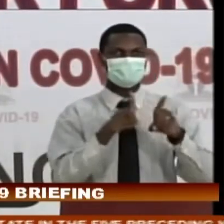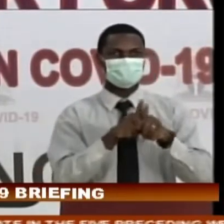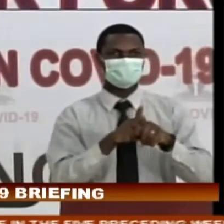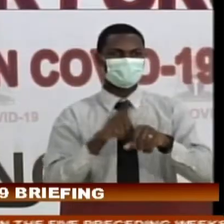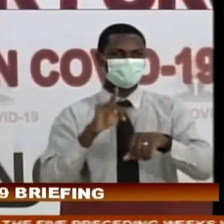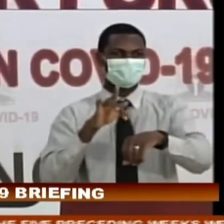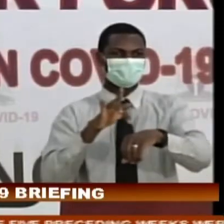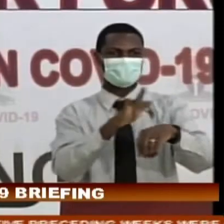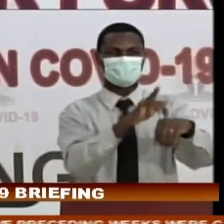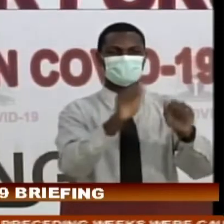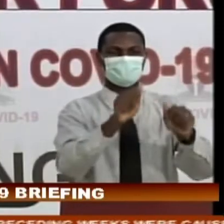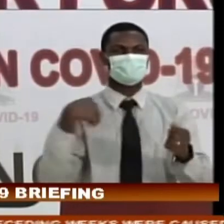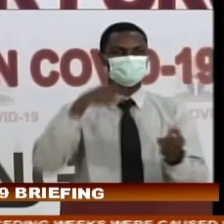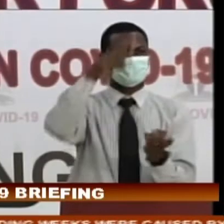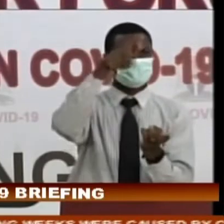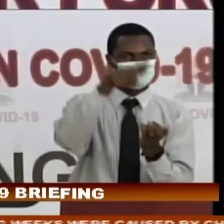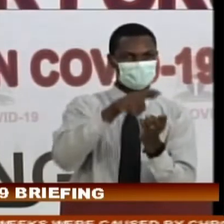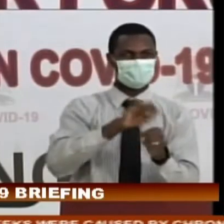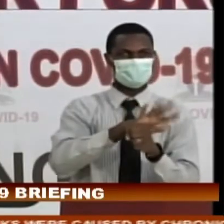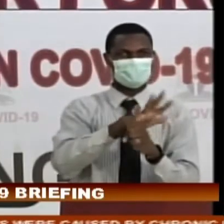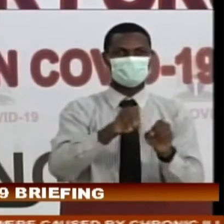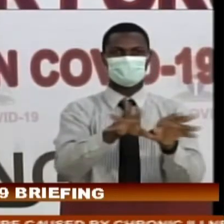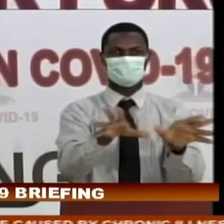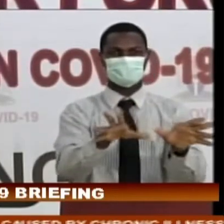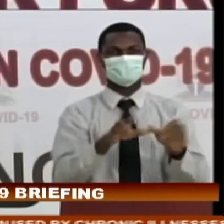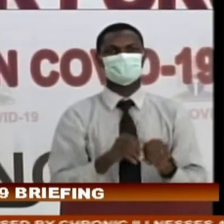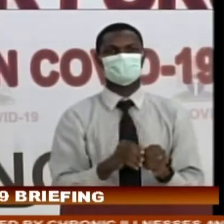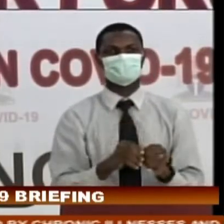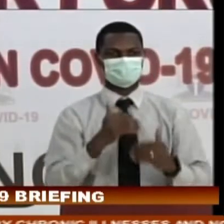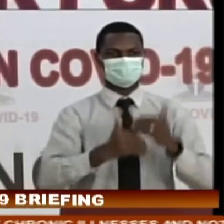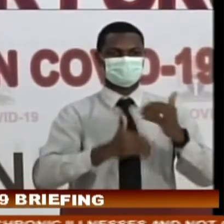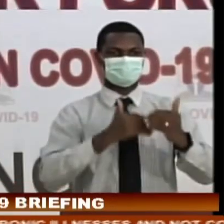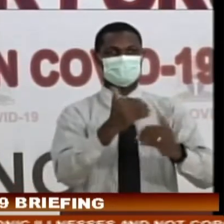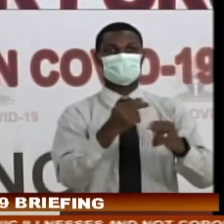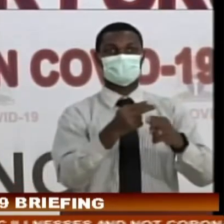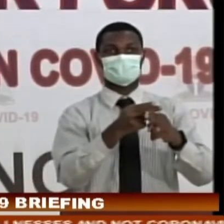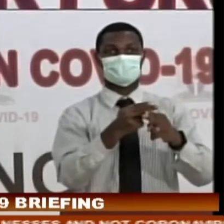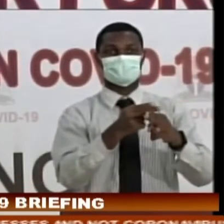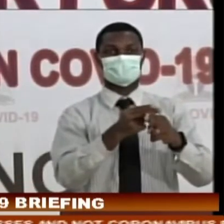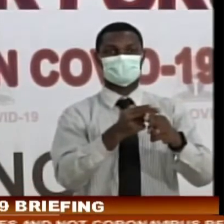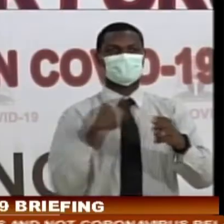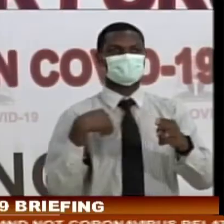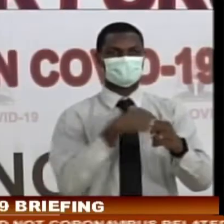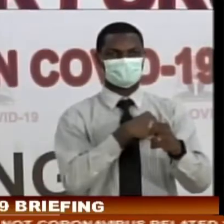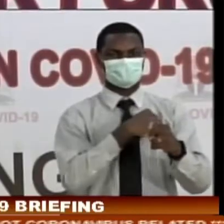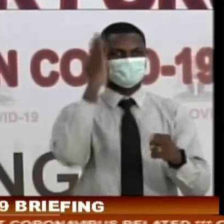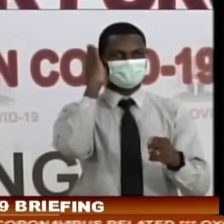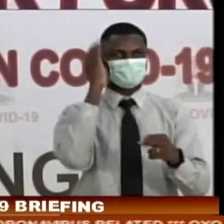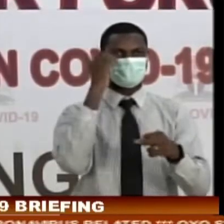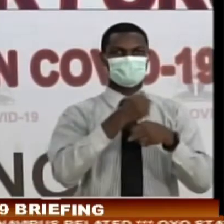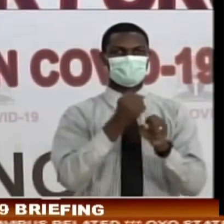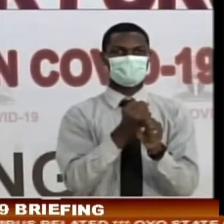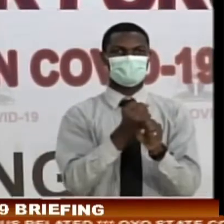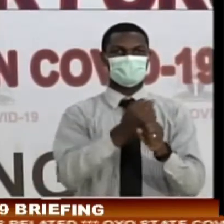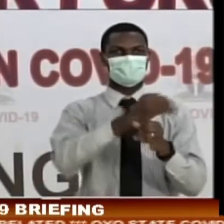of covid-19 in due course we shall make further